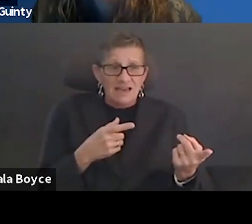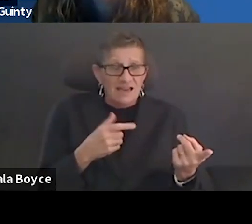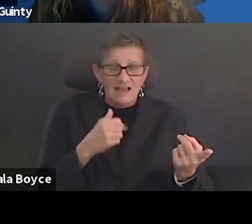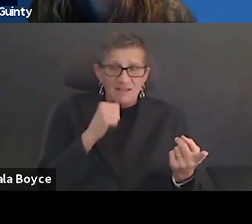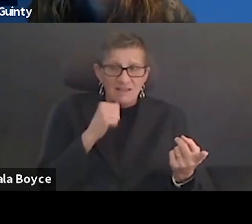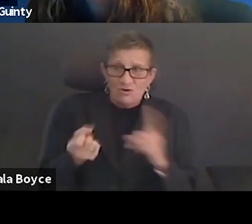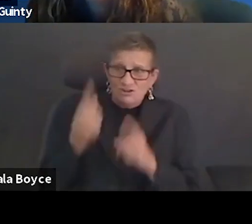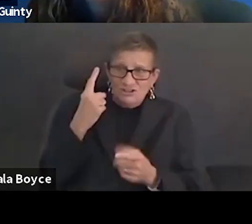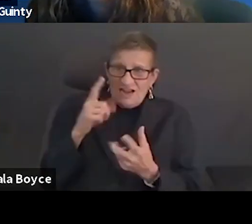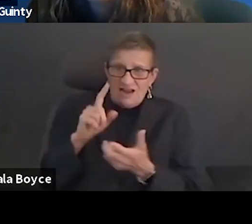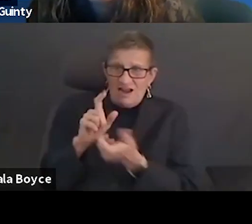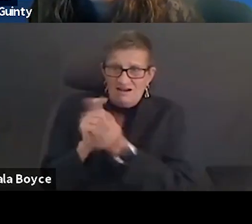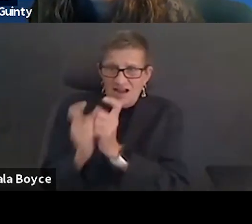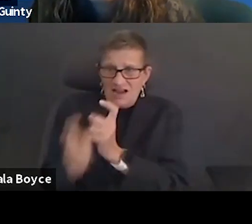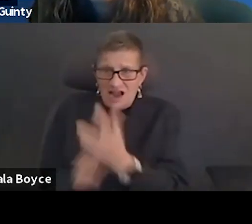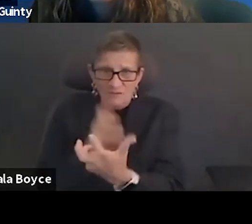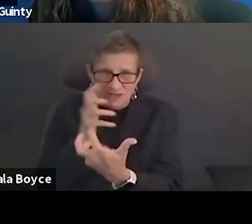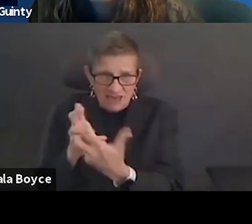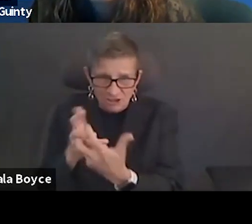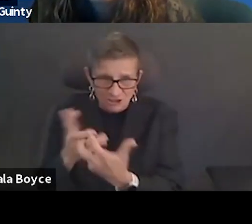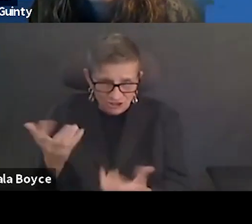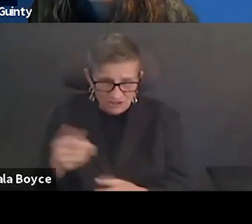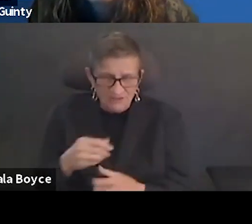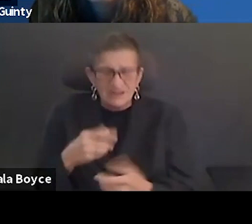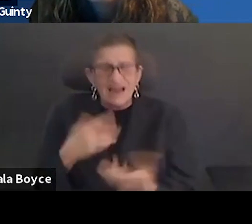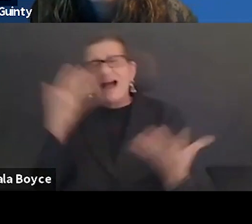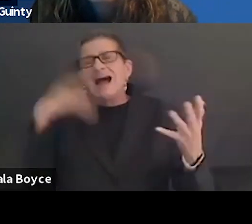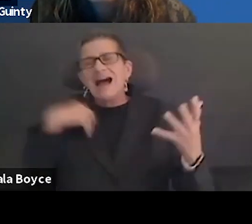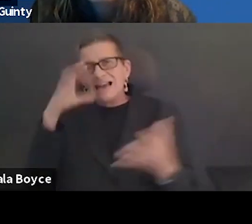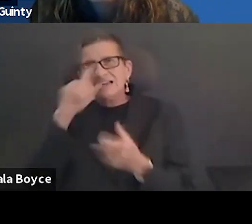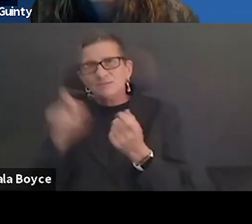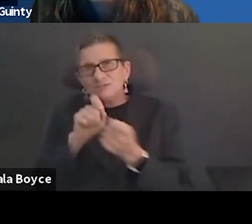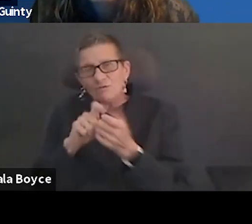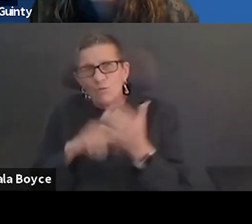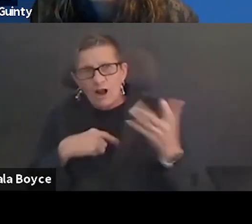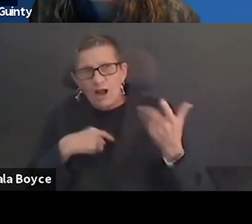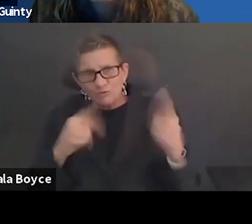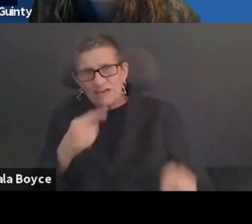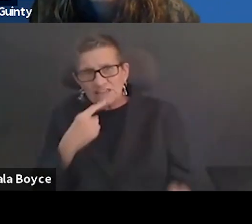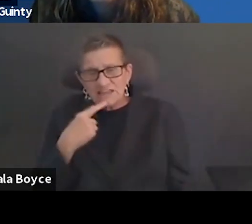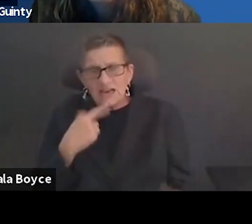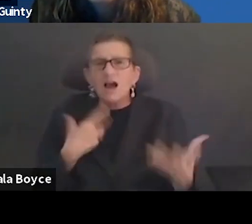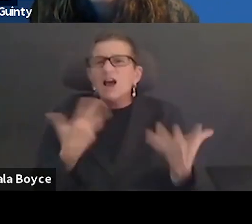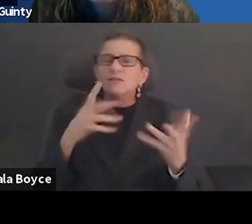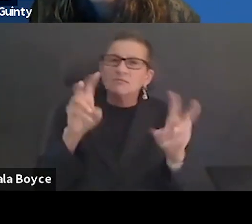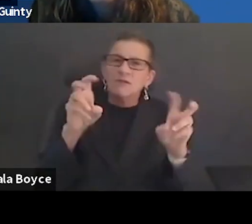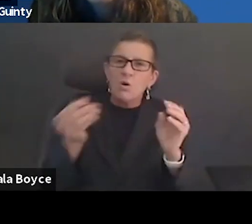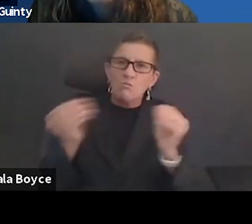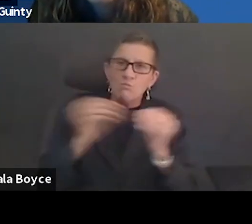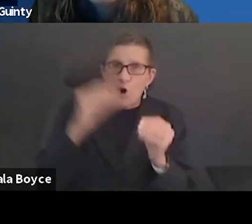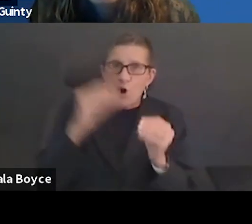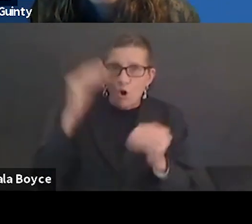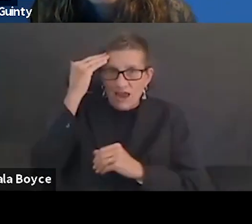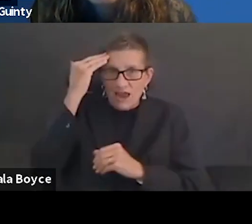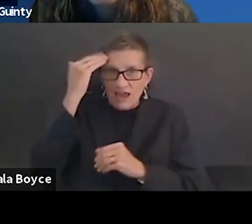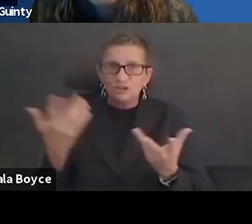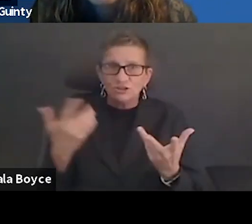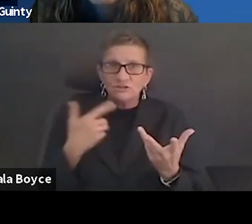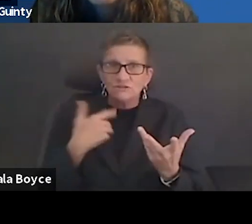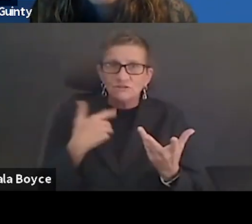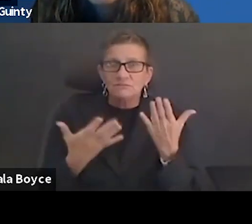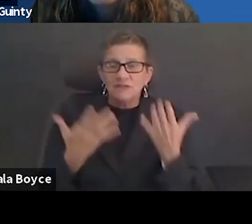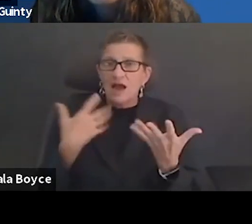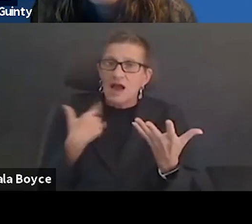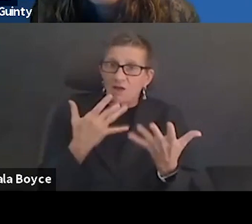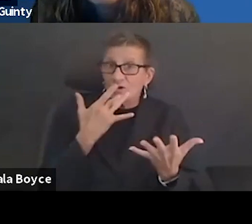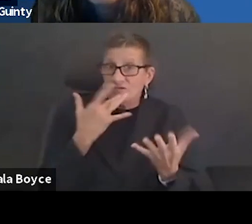accommodations. And so I guess specifically what I'm saying is more awareness. I like, Pam, how you said teachers, like bringing teachers more involved in SSD